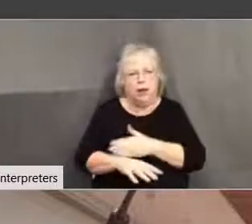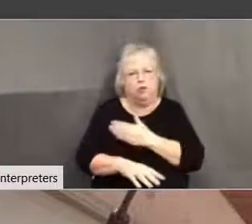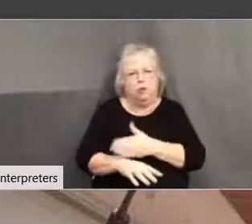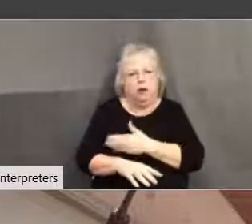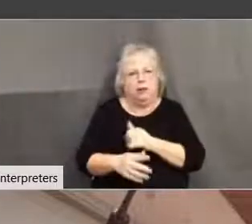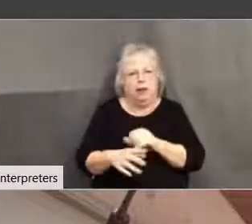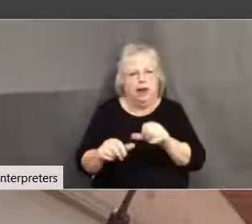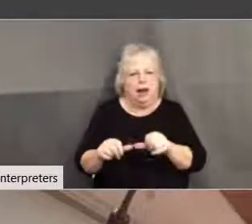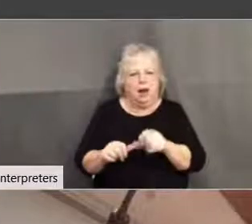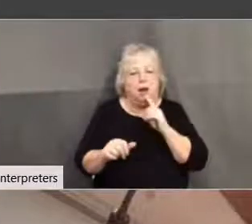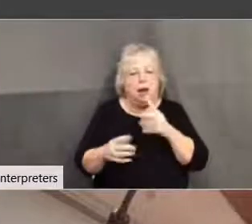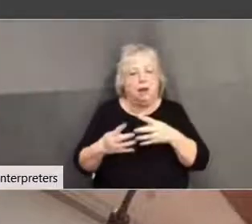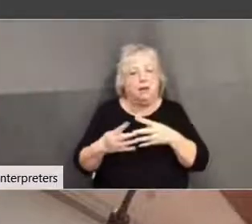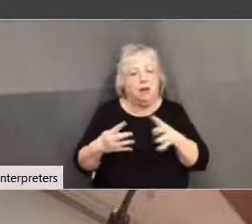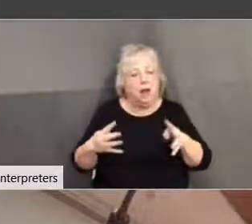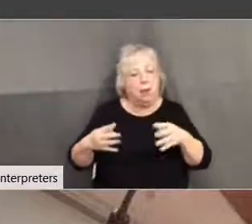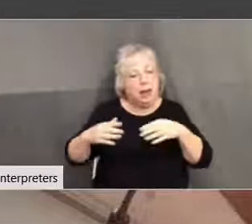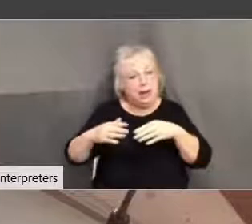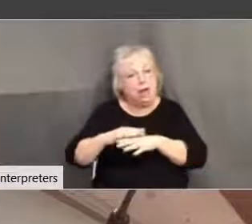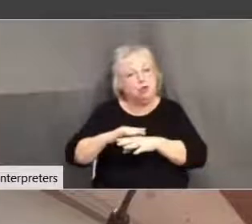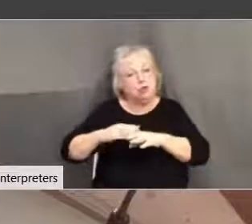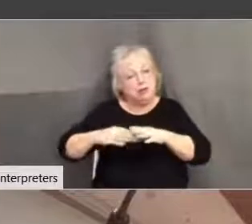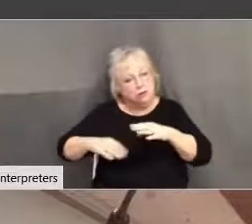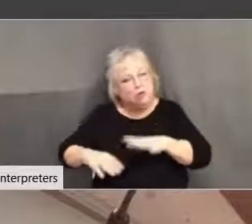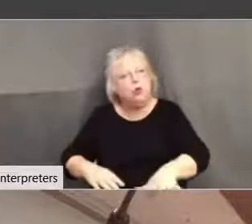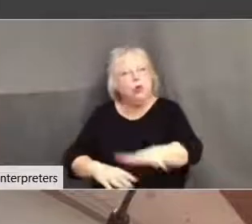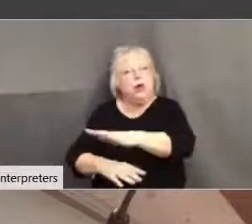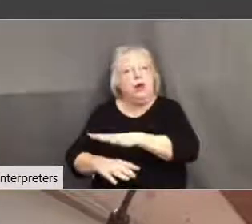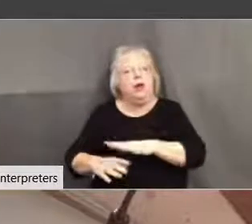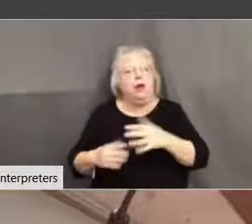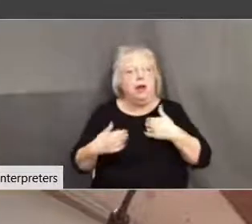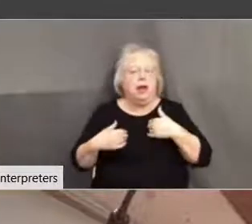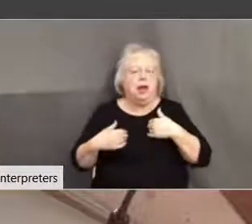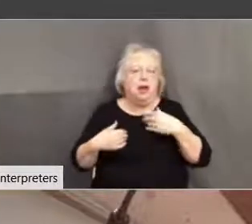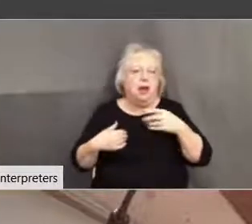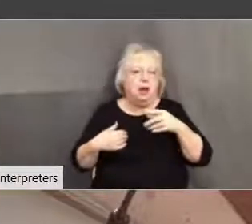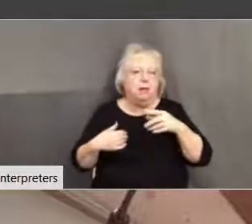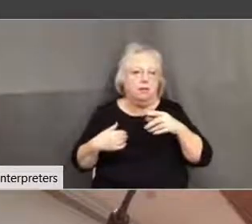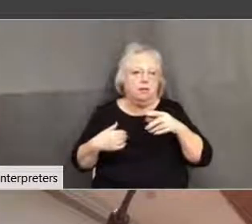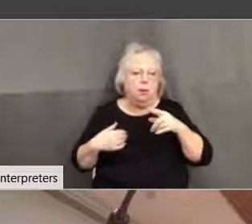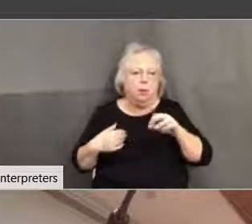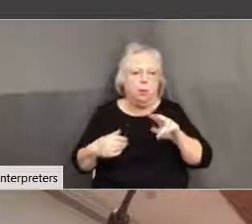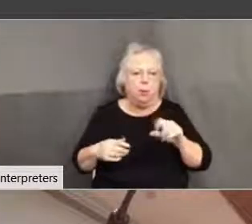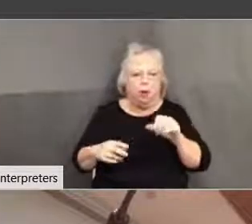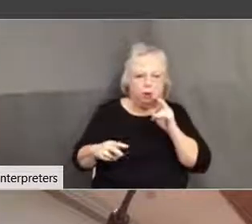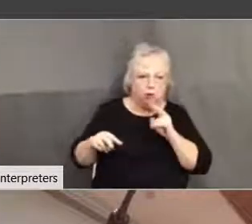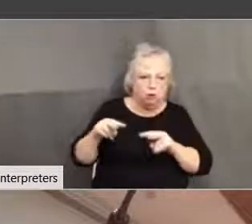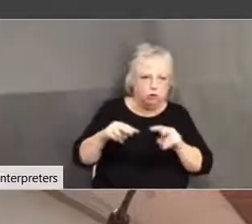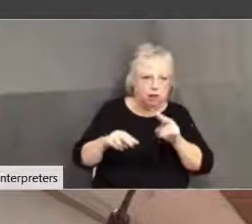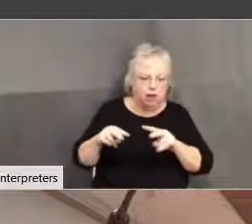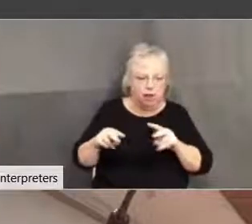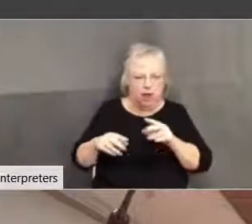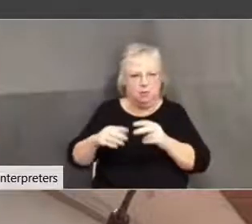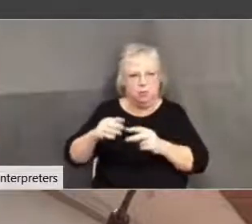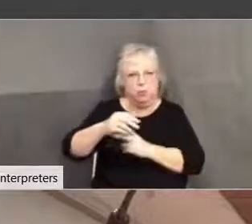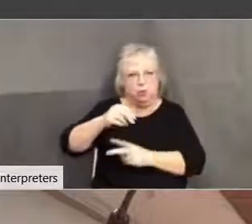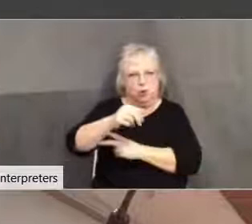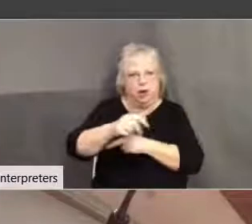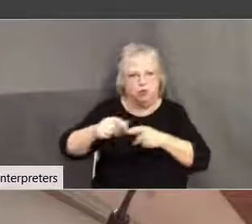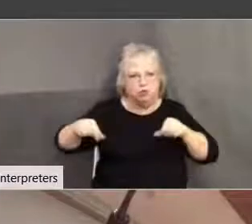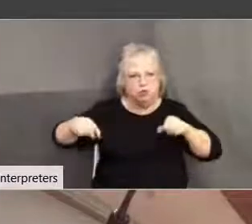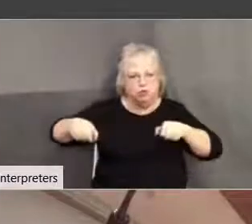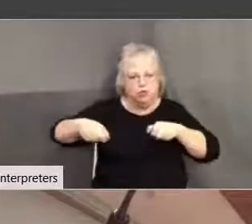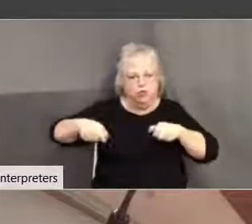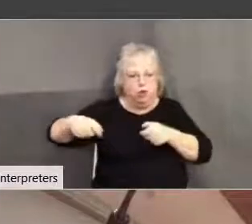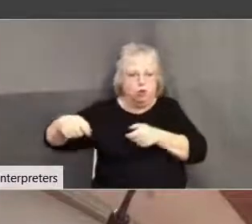the neighborhood, and have Public Works look at the railings on that bridge to kind of fix that up. That is our